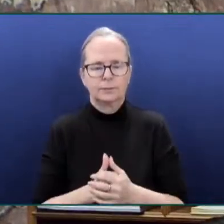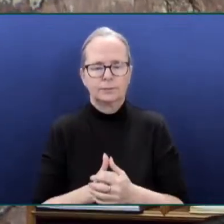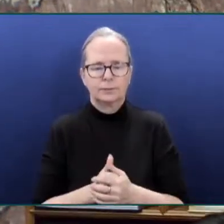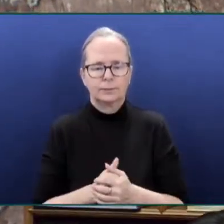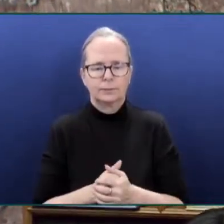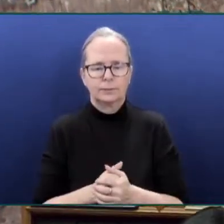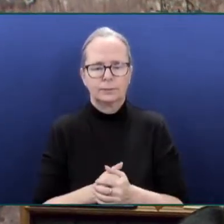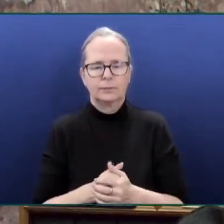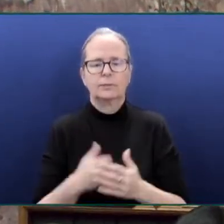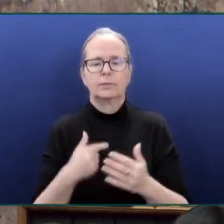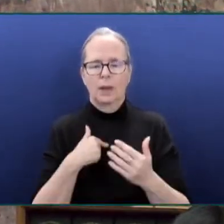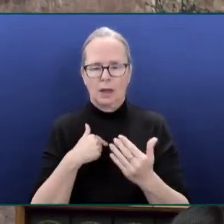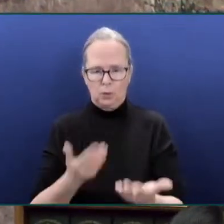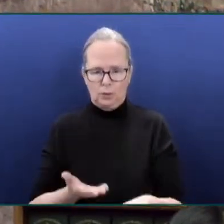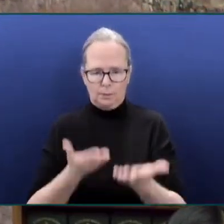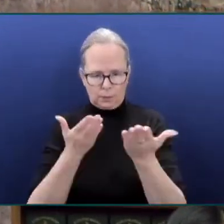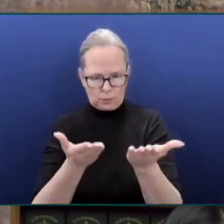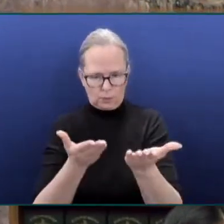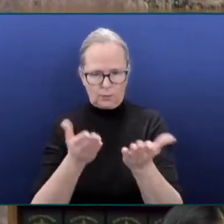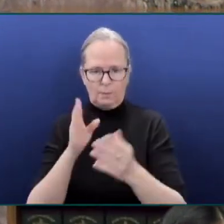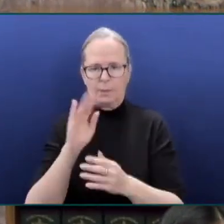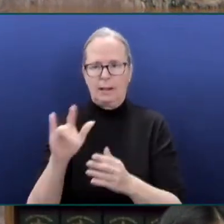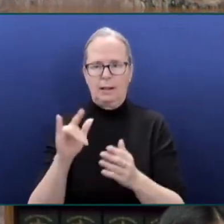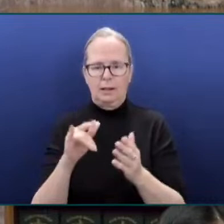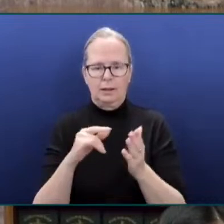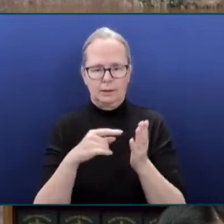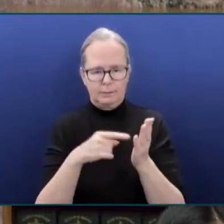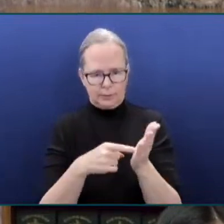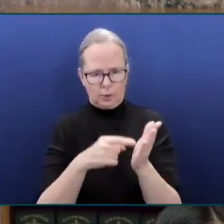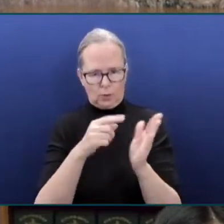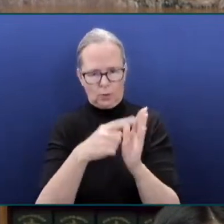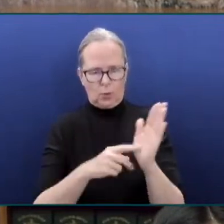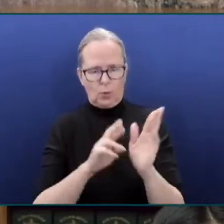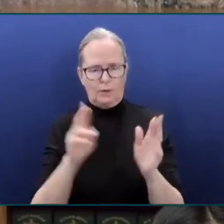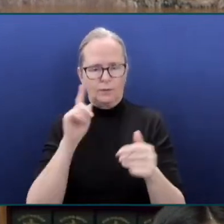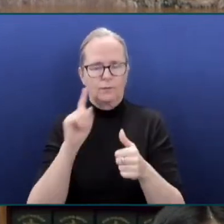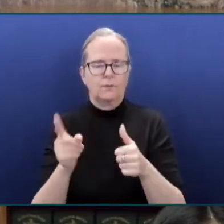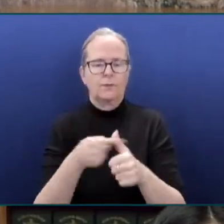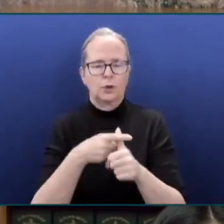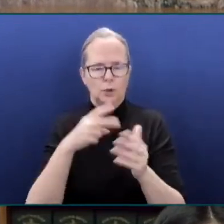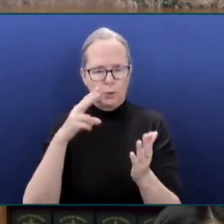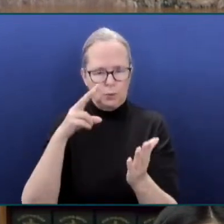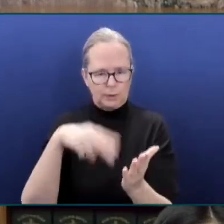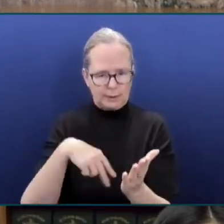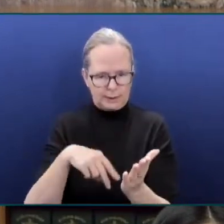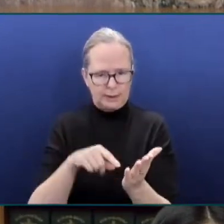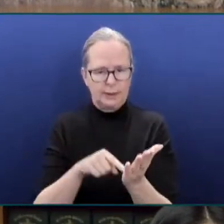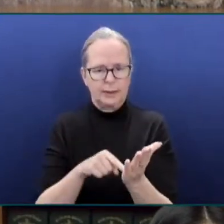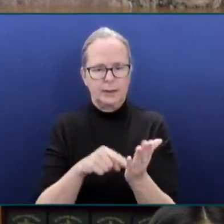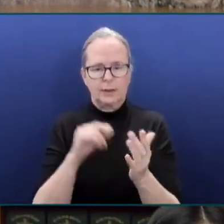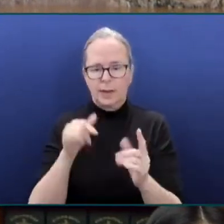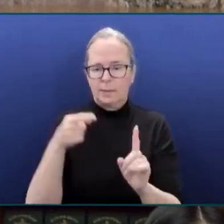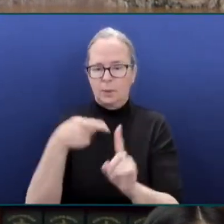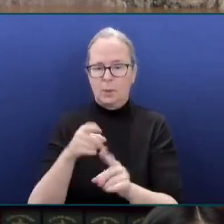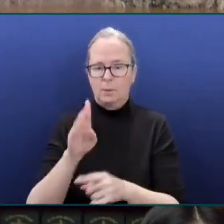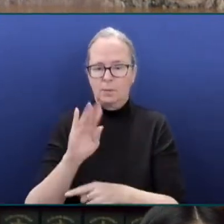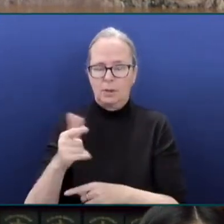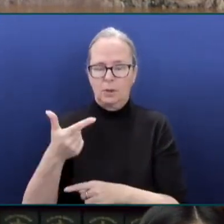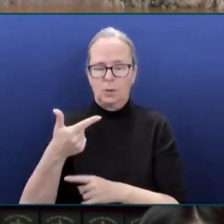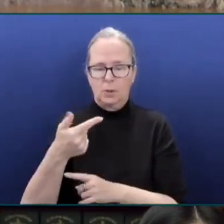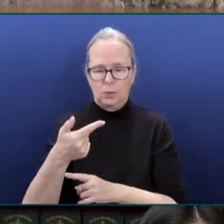read a first time now. Honourable Speaker, I'm pleased to introduce Bill 21, the Civil Forfeiture Amendment Act